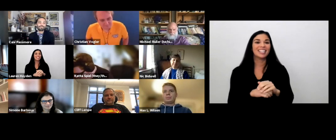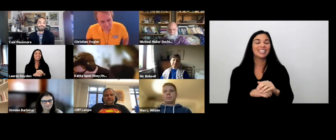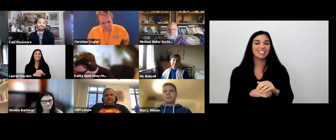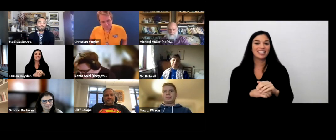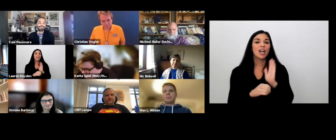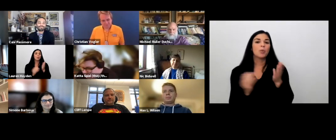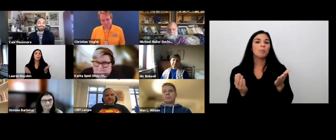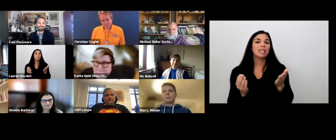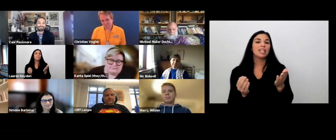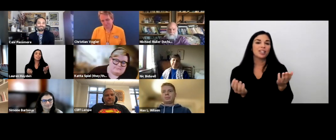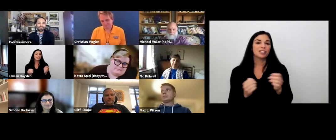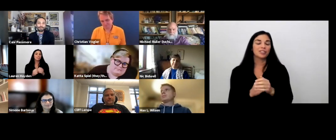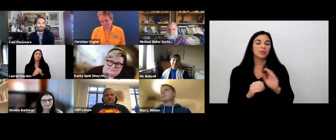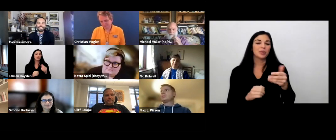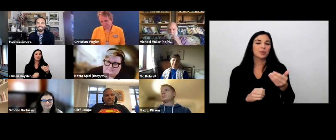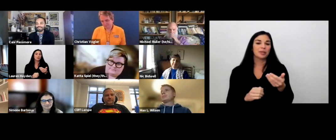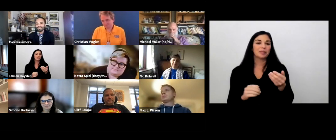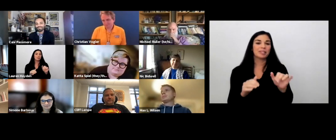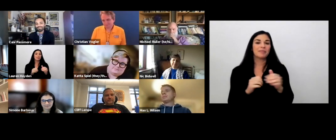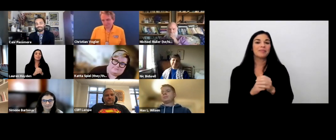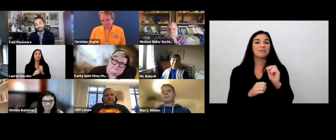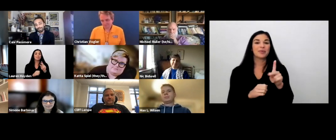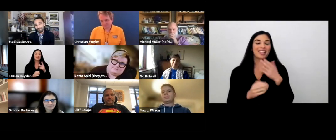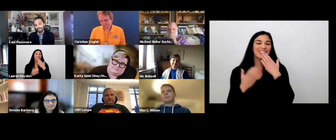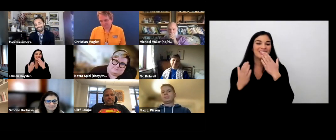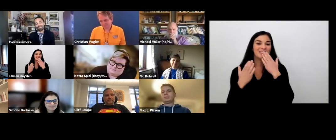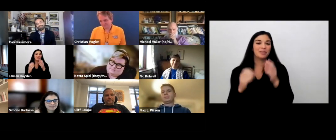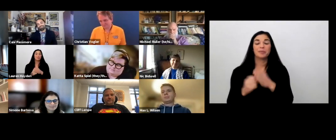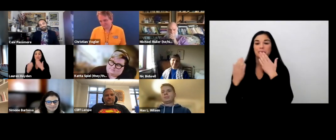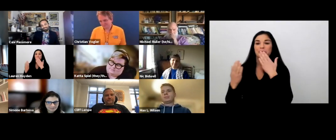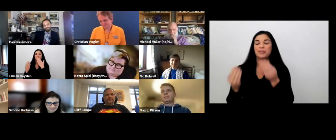people are welcome to leave. Thank you. Perfect. Thank you so much.